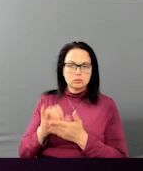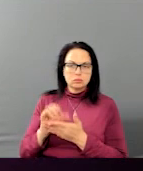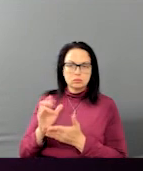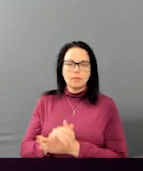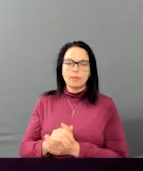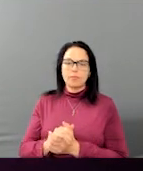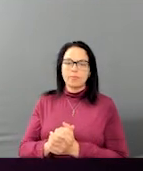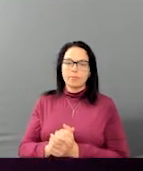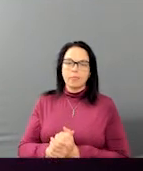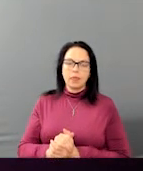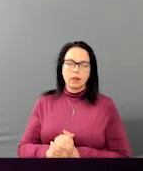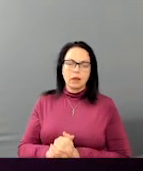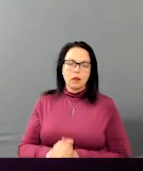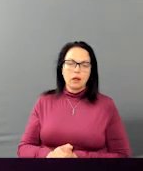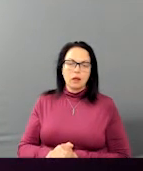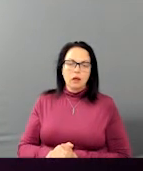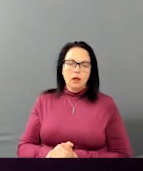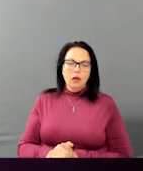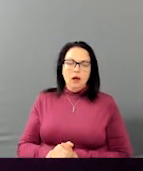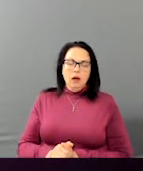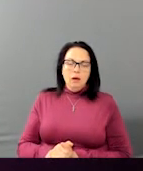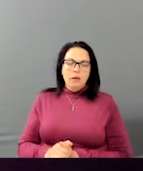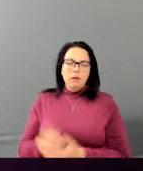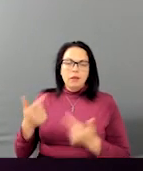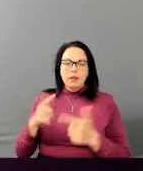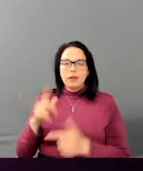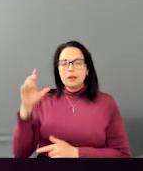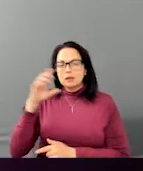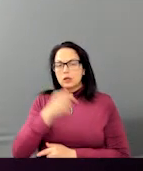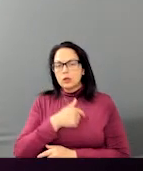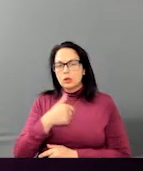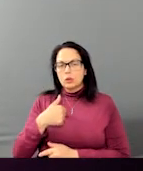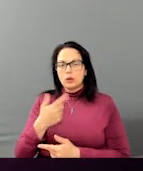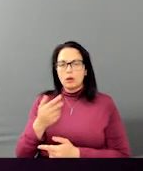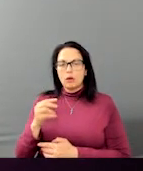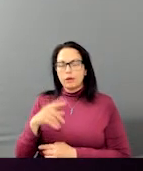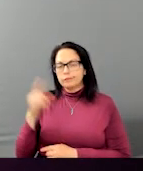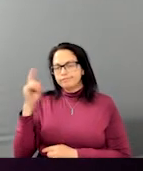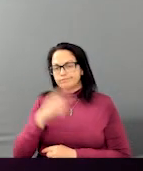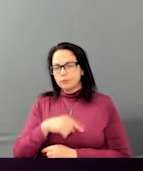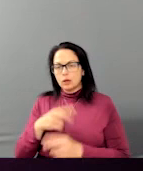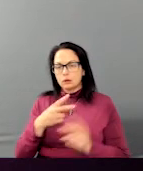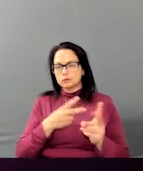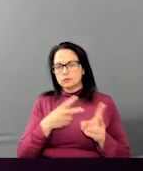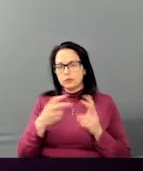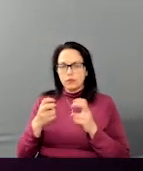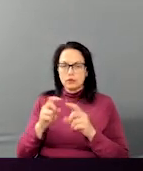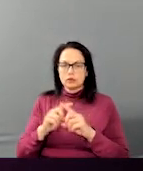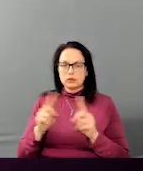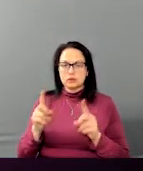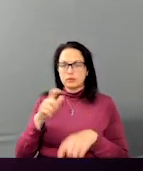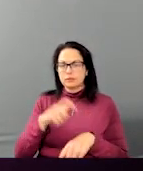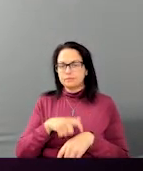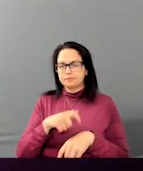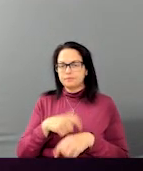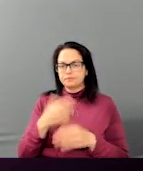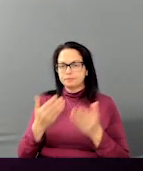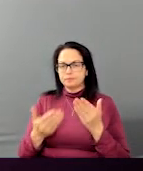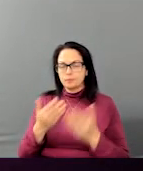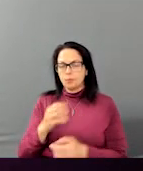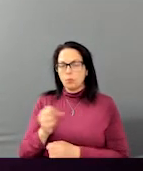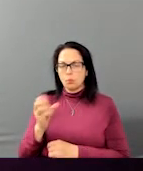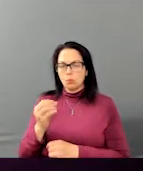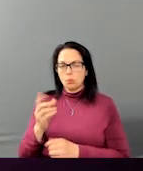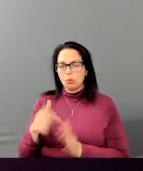And let's assume also that we're already mocking the fetch using one of the different various ways you can do that. So let's